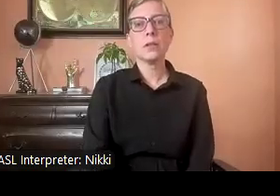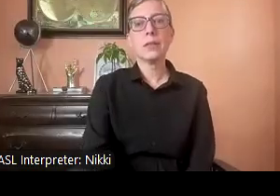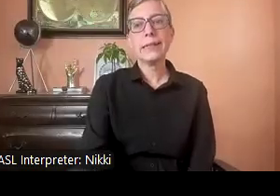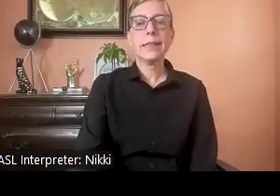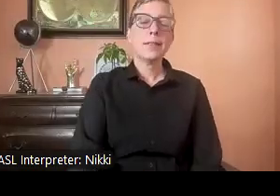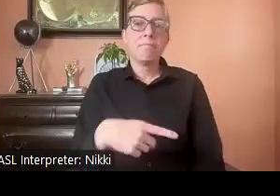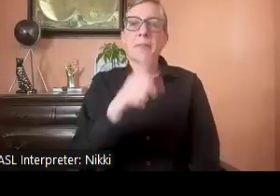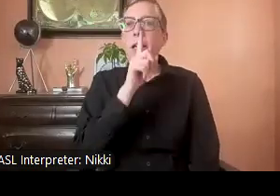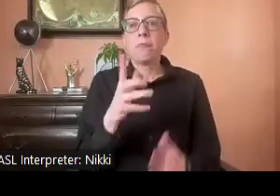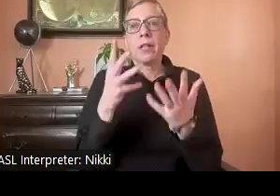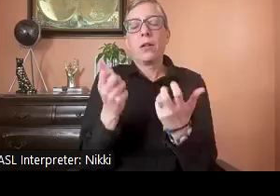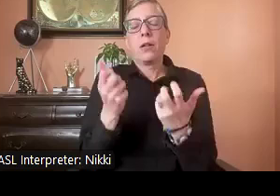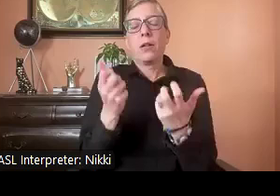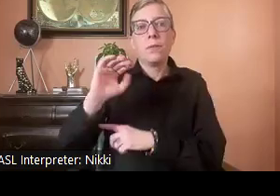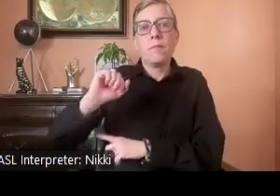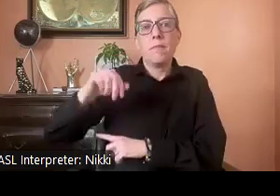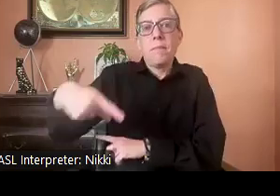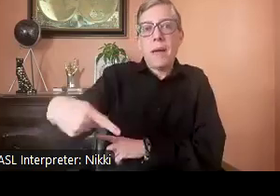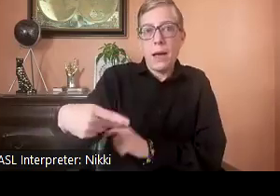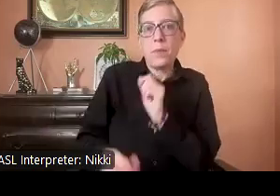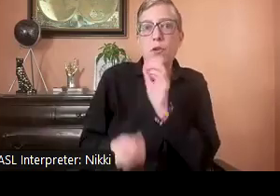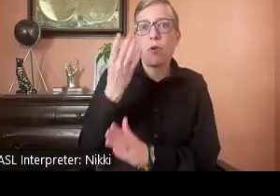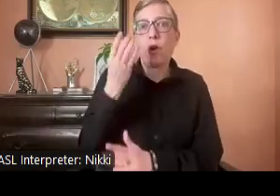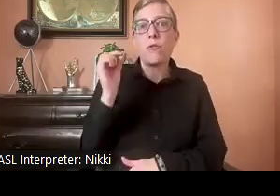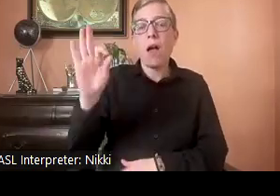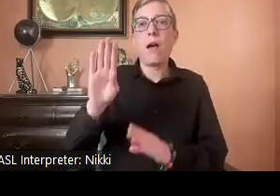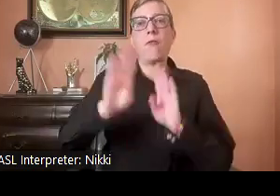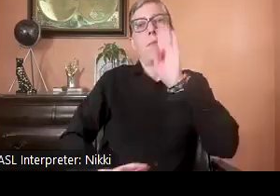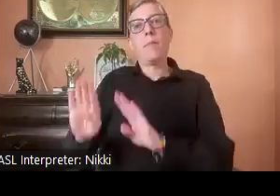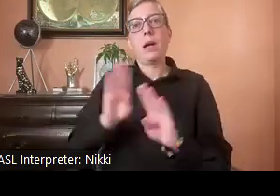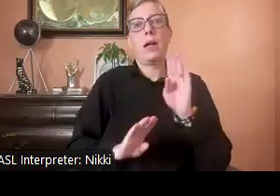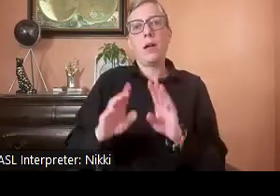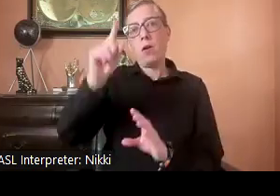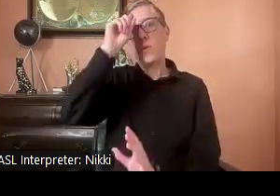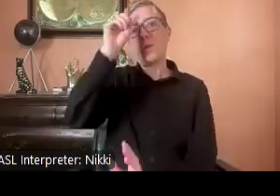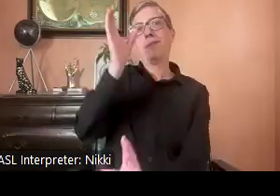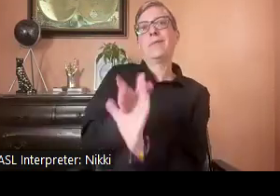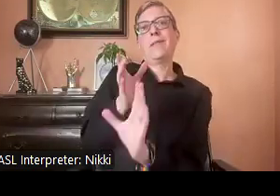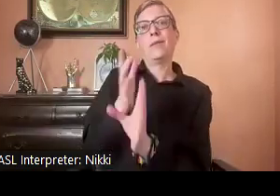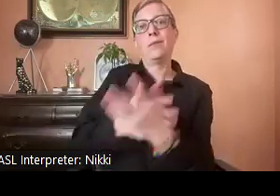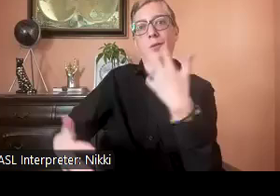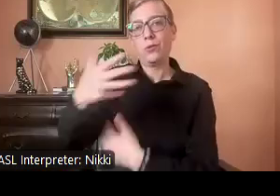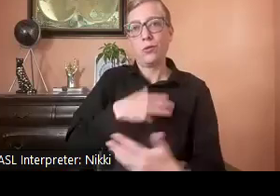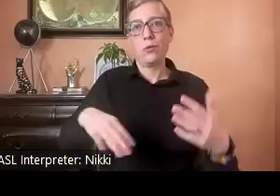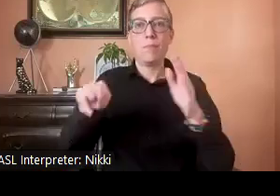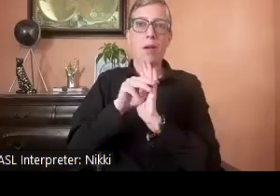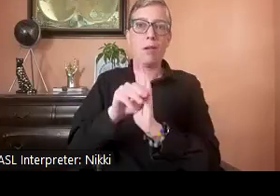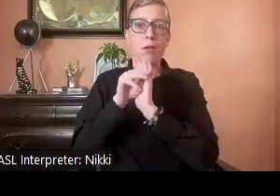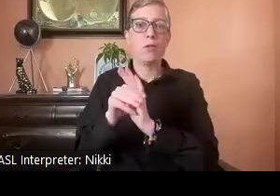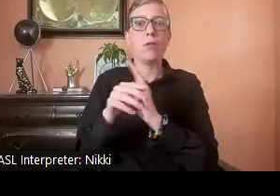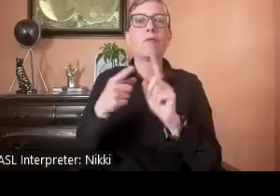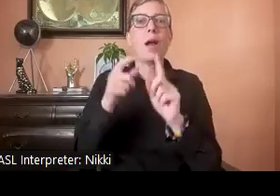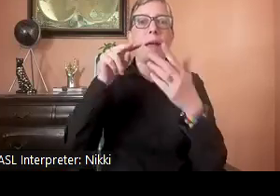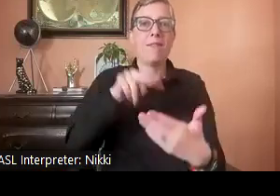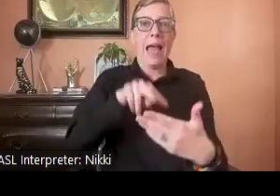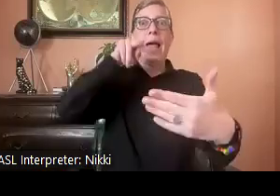the growth of the biopsychosocial model from a very 30,000-foot level point of view. And it